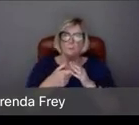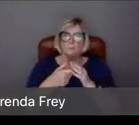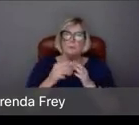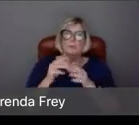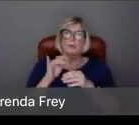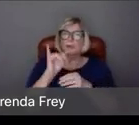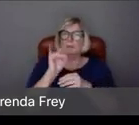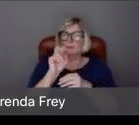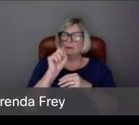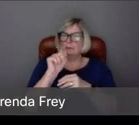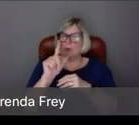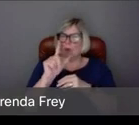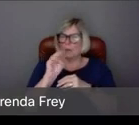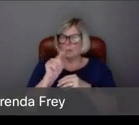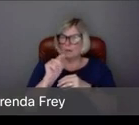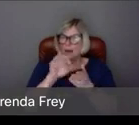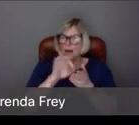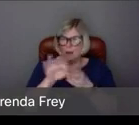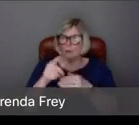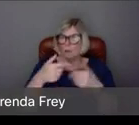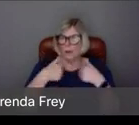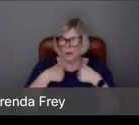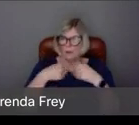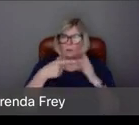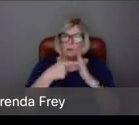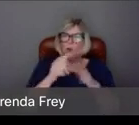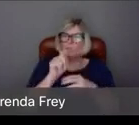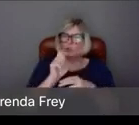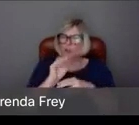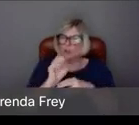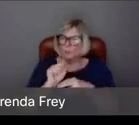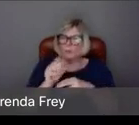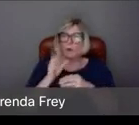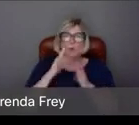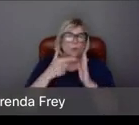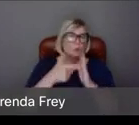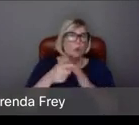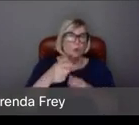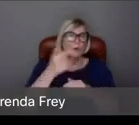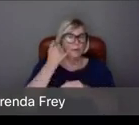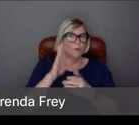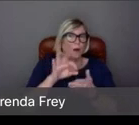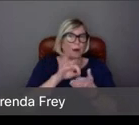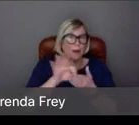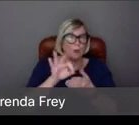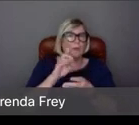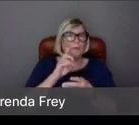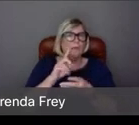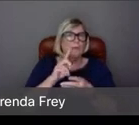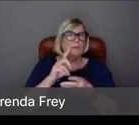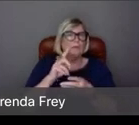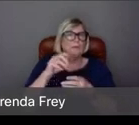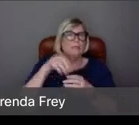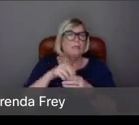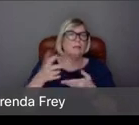accounts that you have, and it'll also show whether the account is in collections. That will be on there as well.